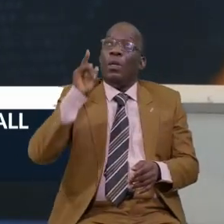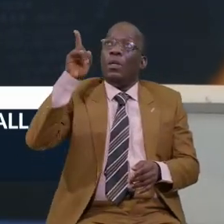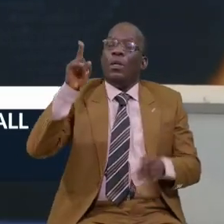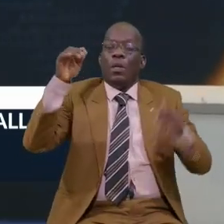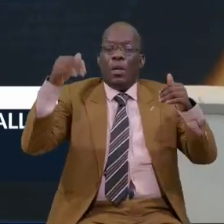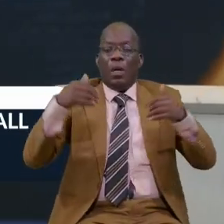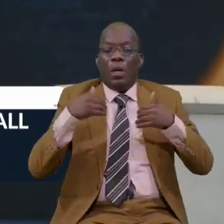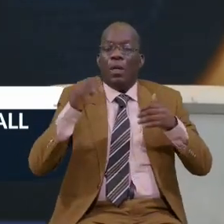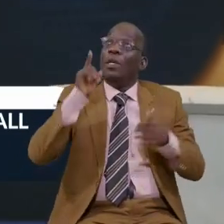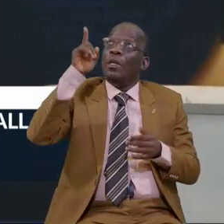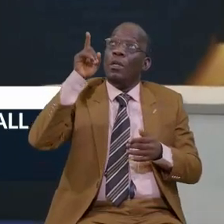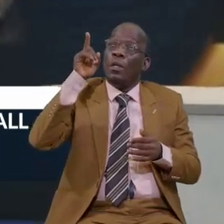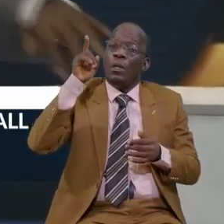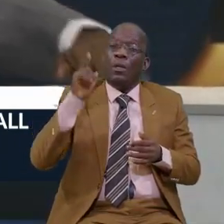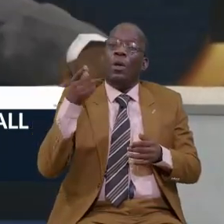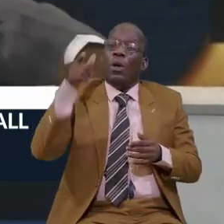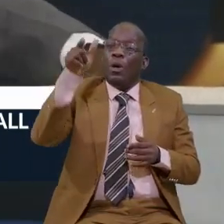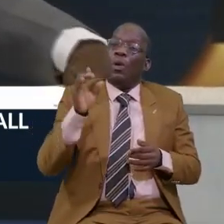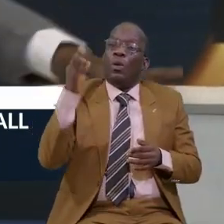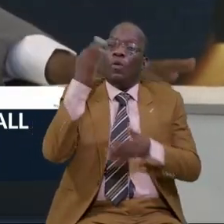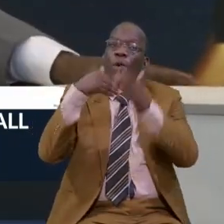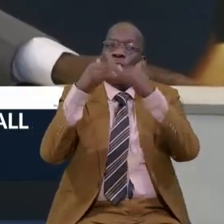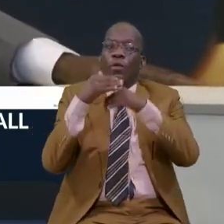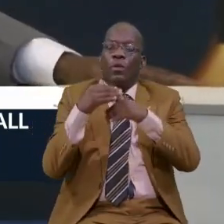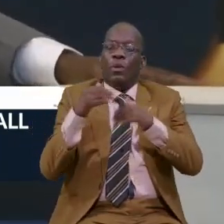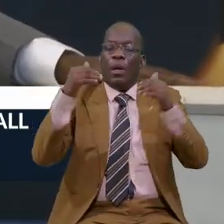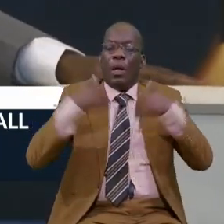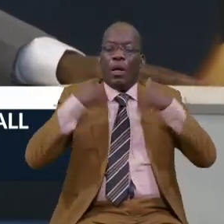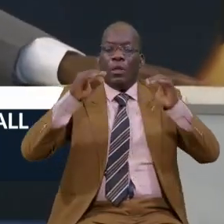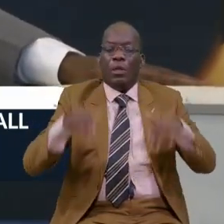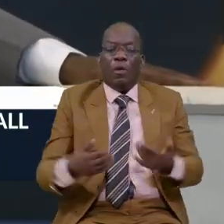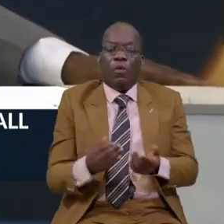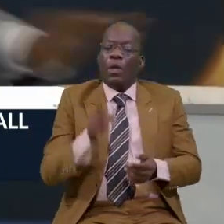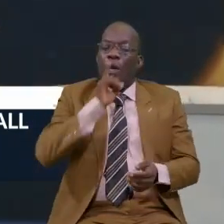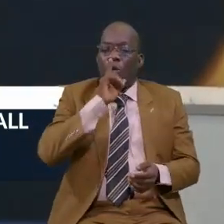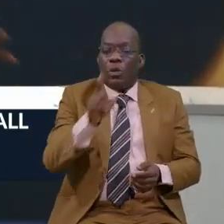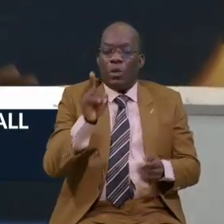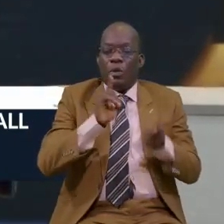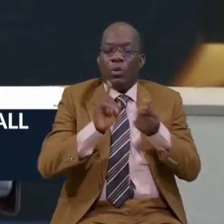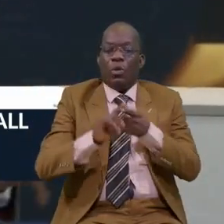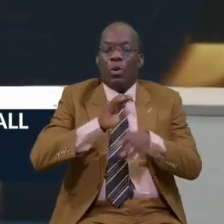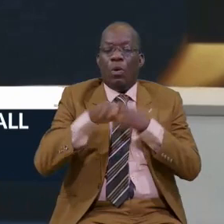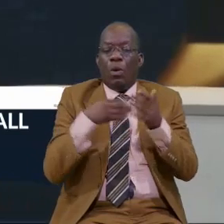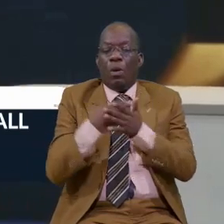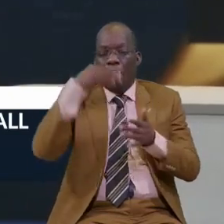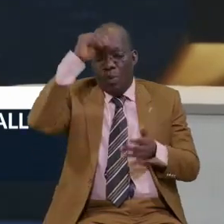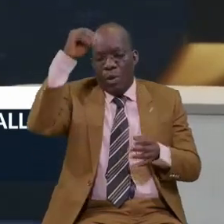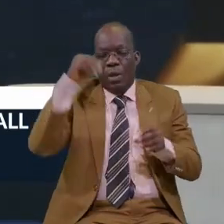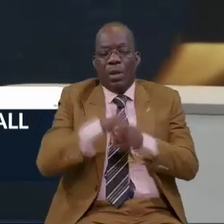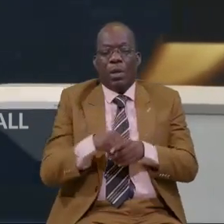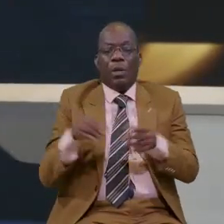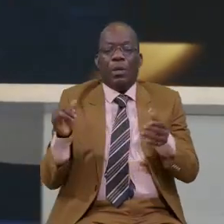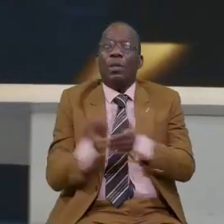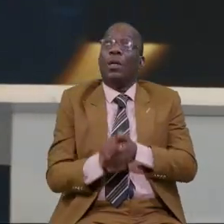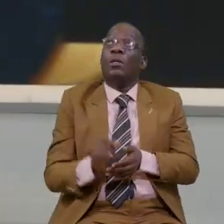he, the God of heaven, has given assurance unto all men in that he has